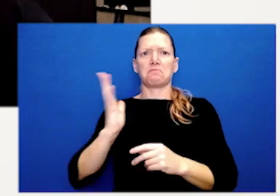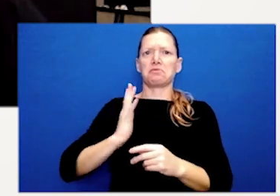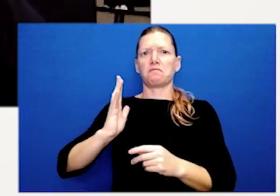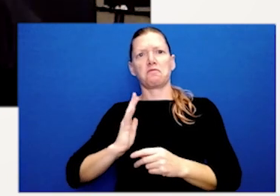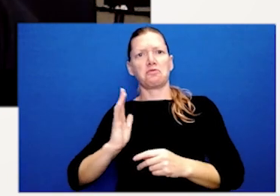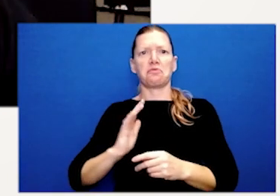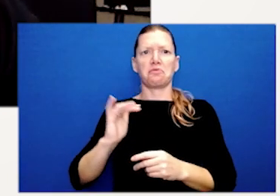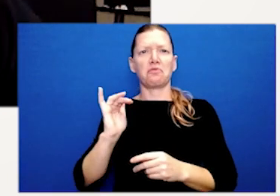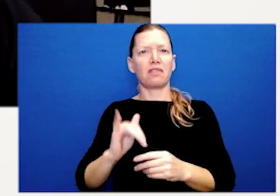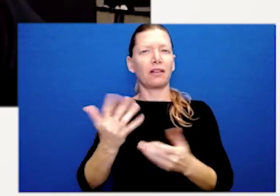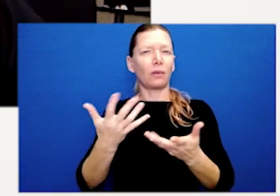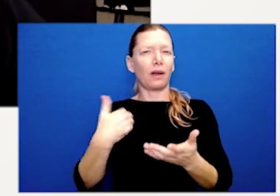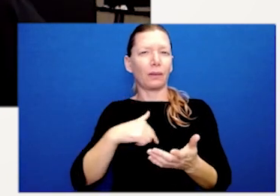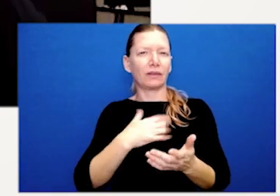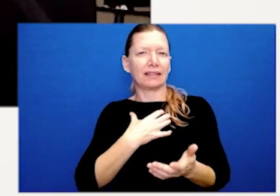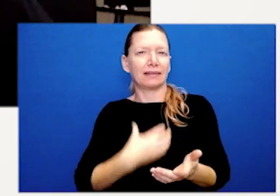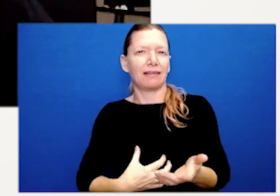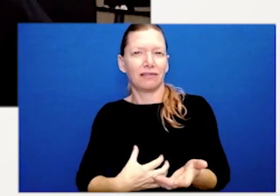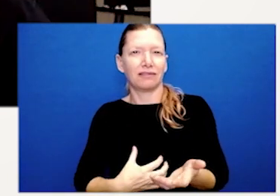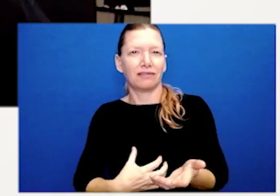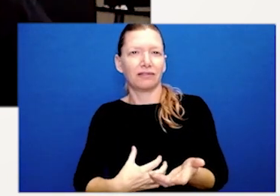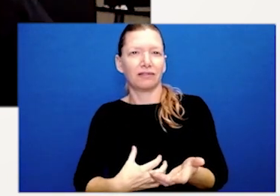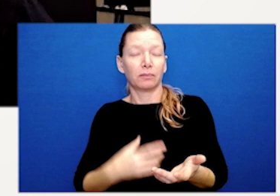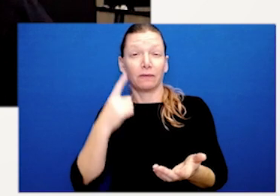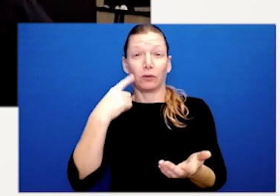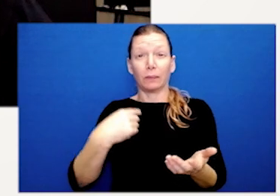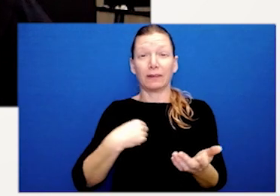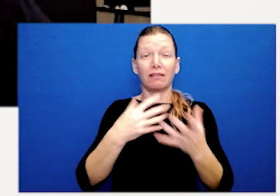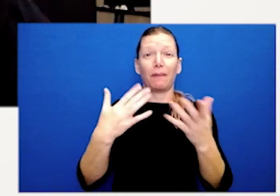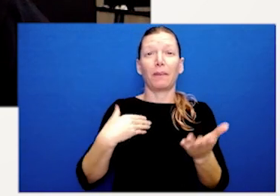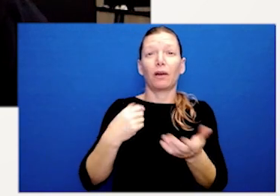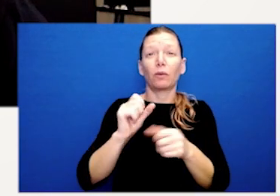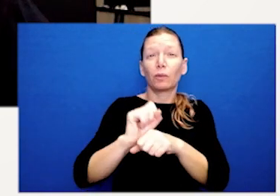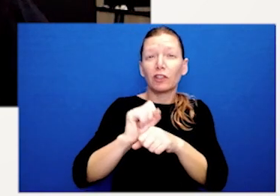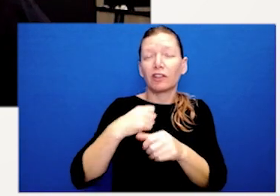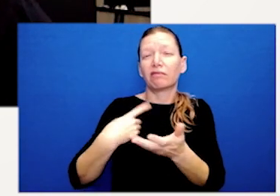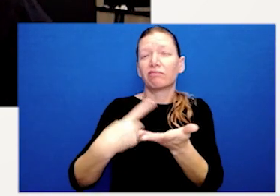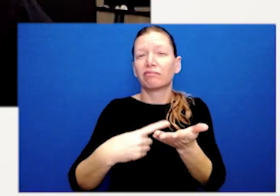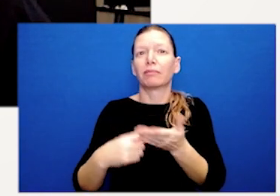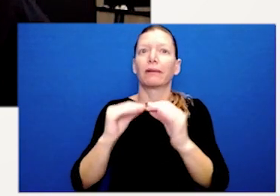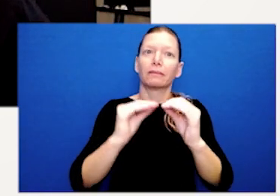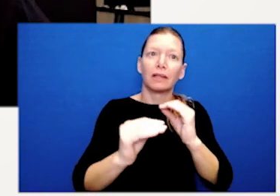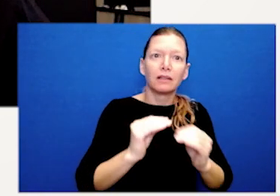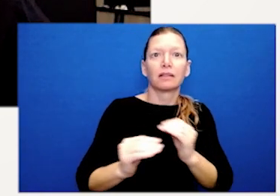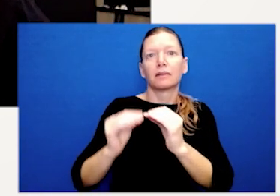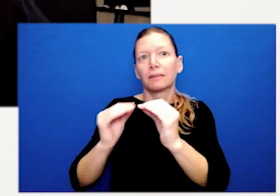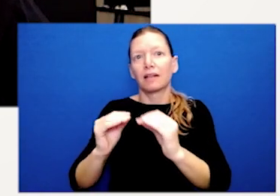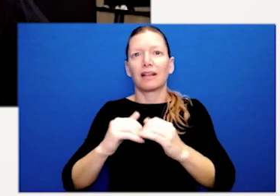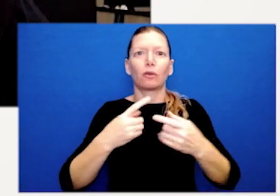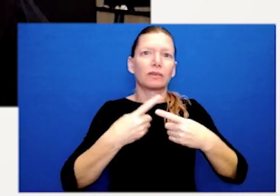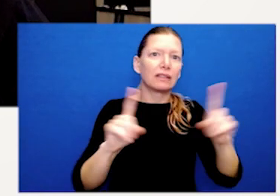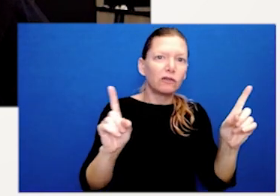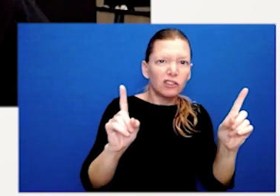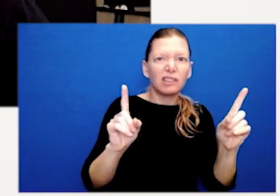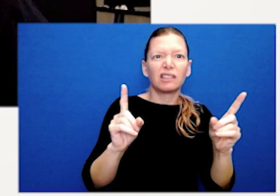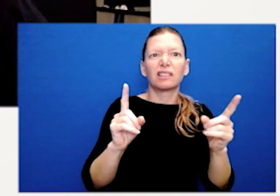to the way that they were before. Like that's what we desire. And for me, a lot in my work, I talk about mending and how